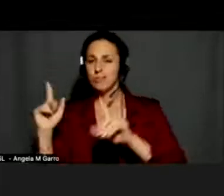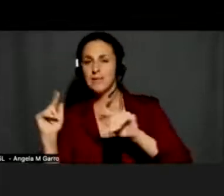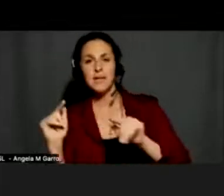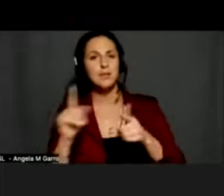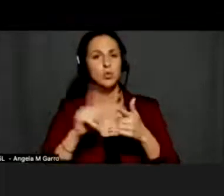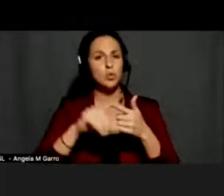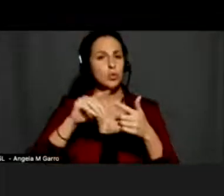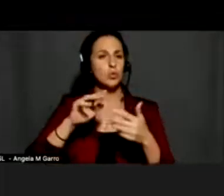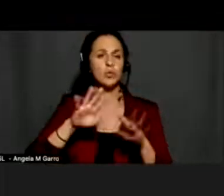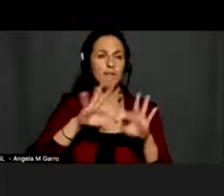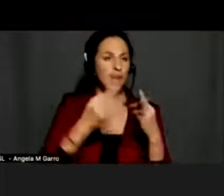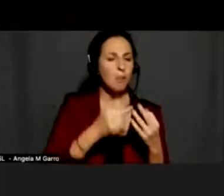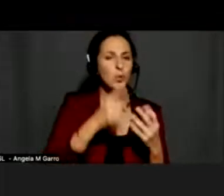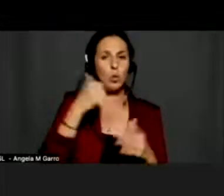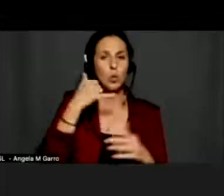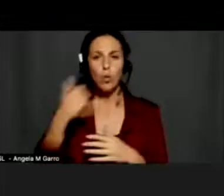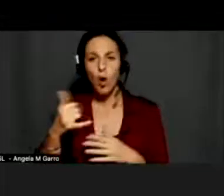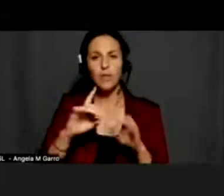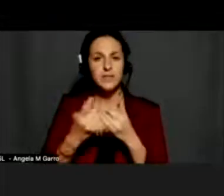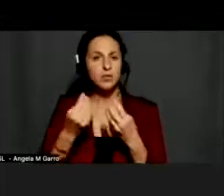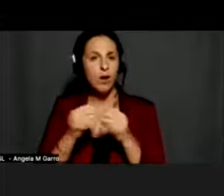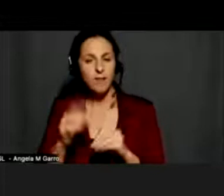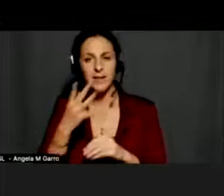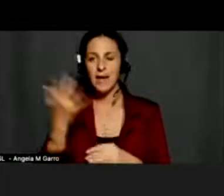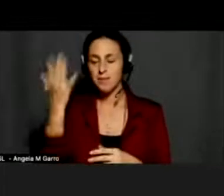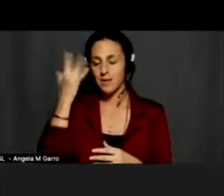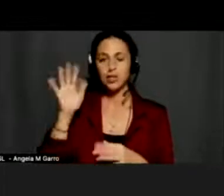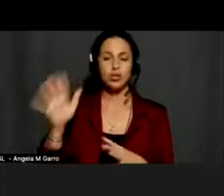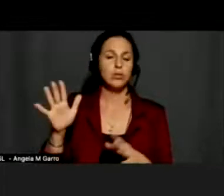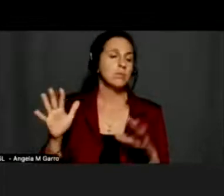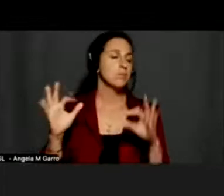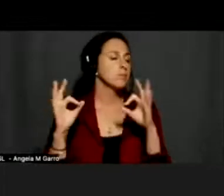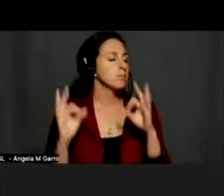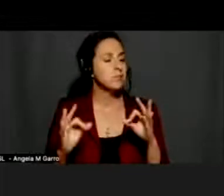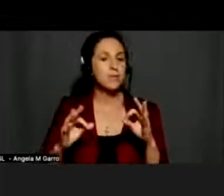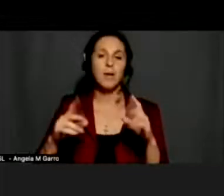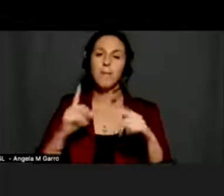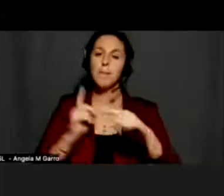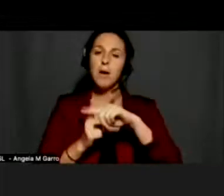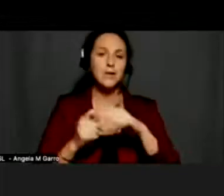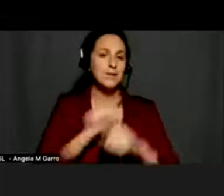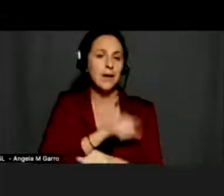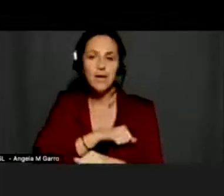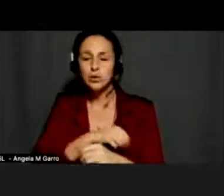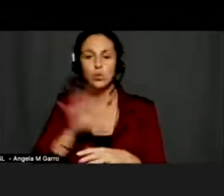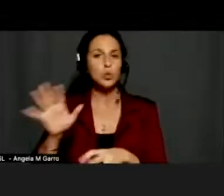families that call the district office, and because of her tremendous positive attitude and the work that she does.